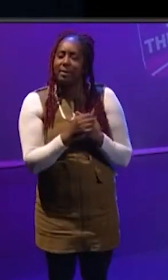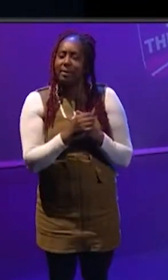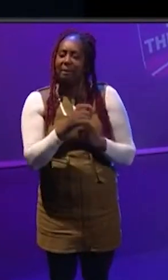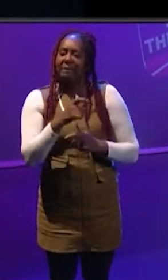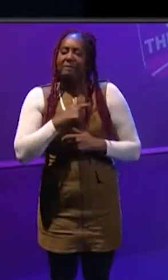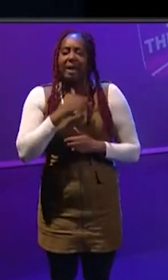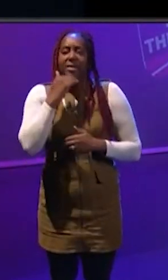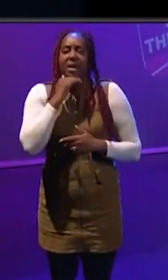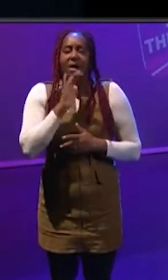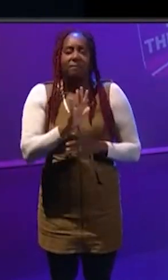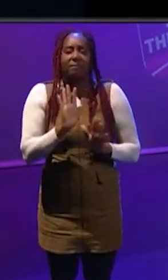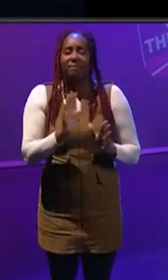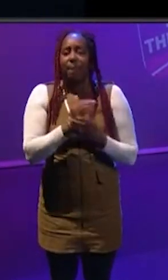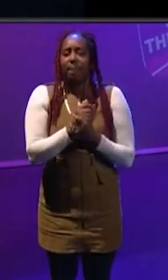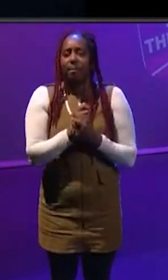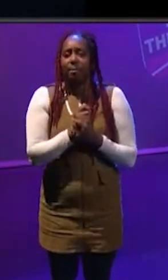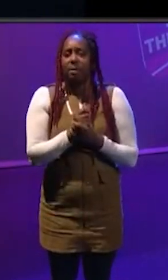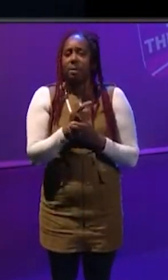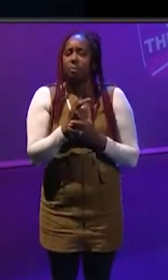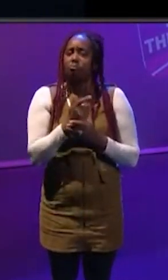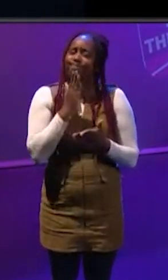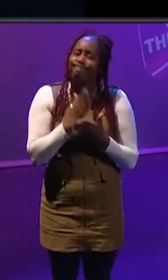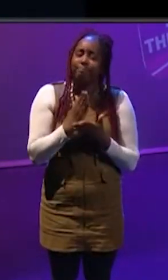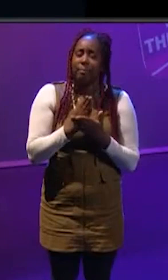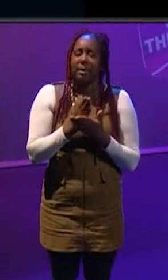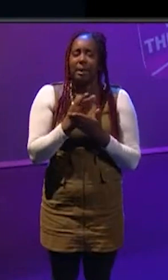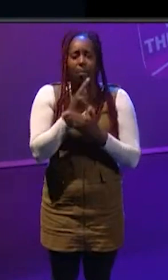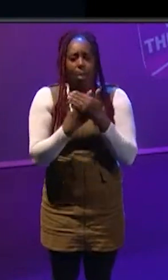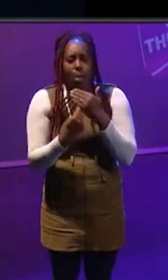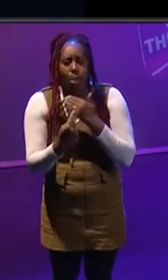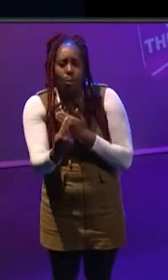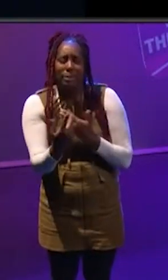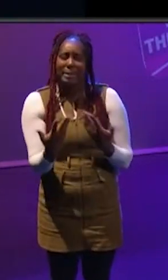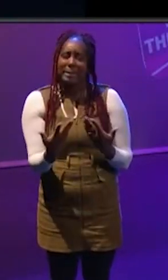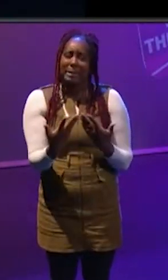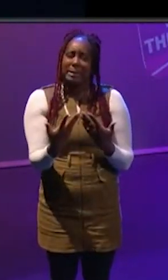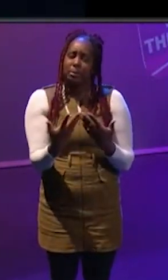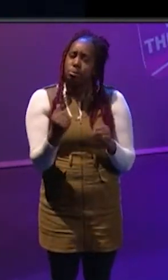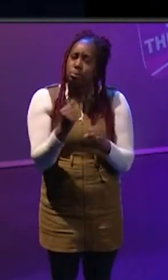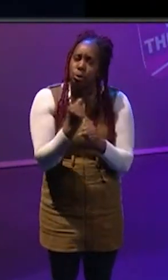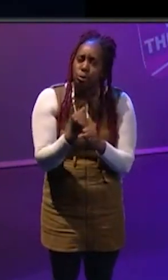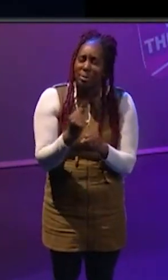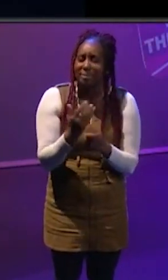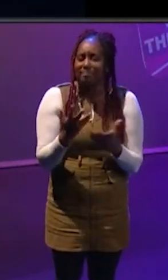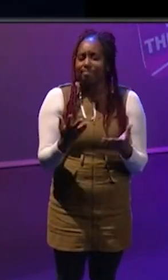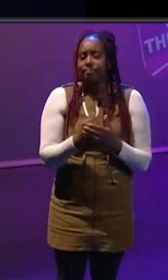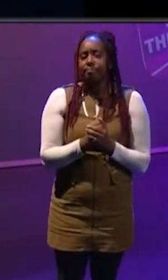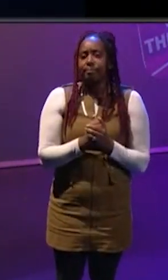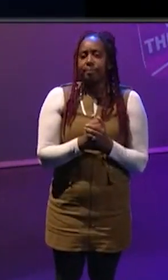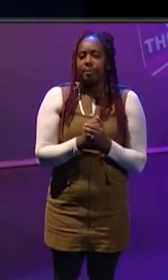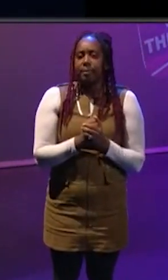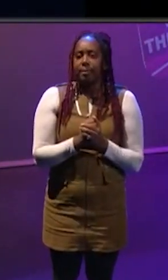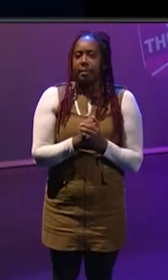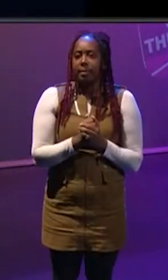fearing off a little bit from imposter syndrome, it can be really lonely, being a producer. And I think that's really what feeds a lot of this, is that, you know, there